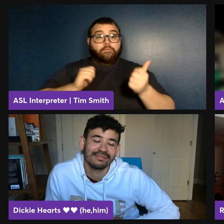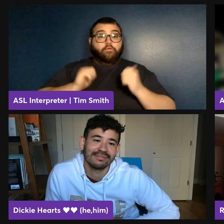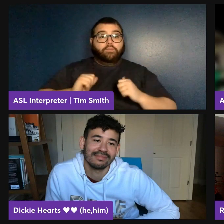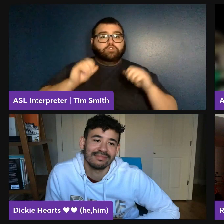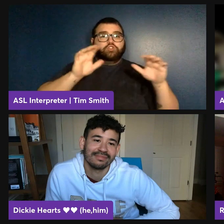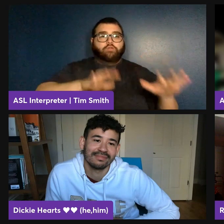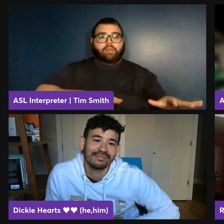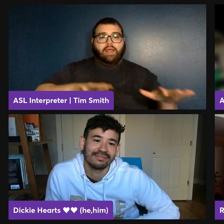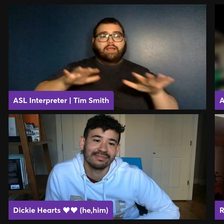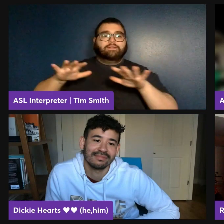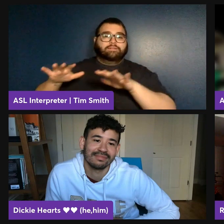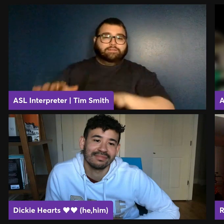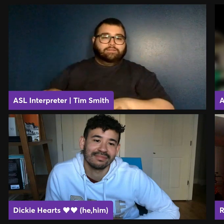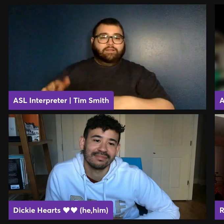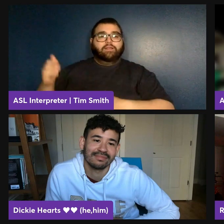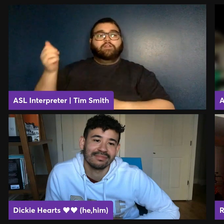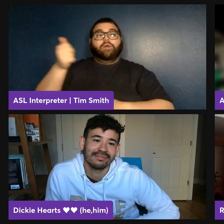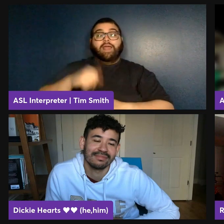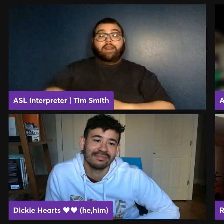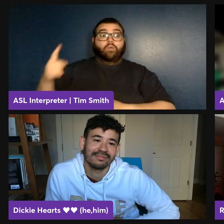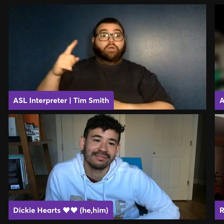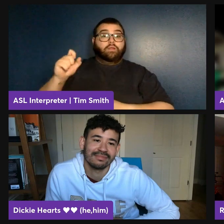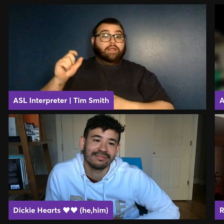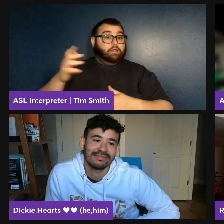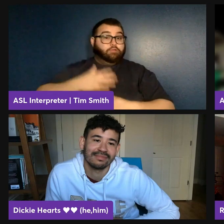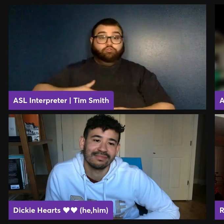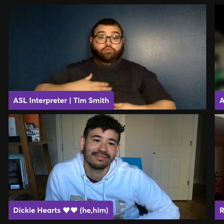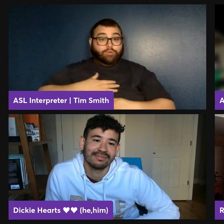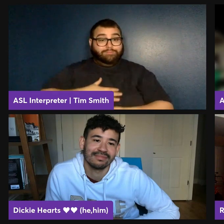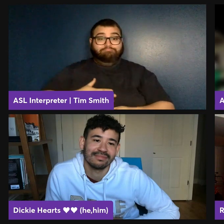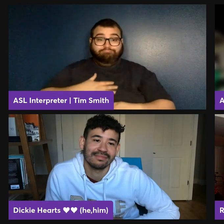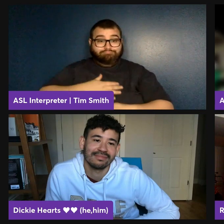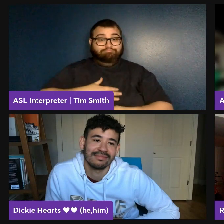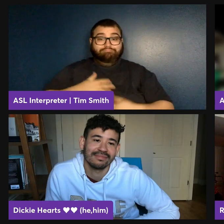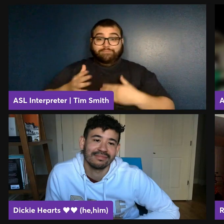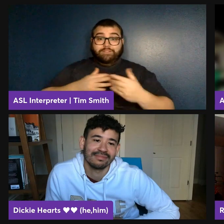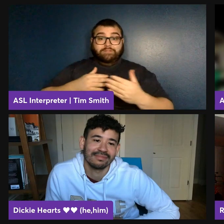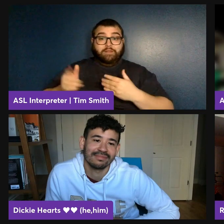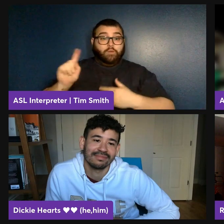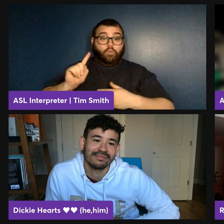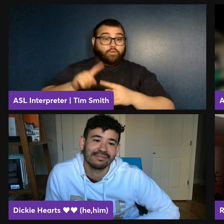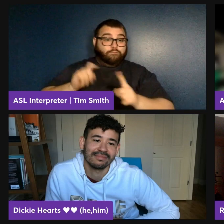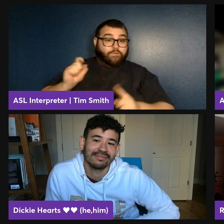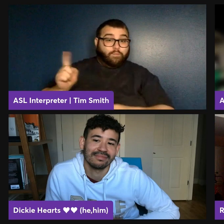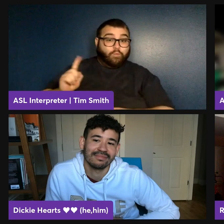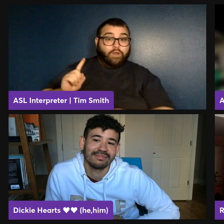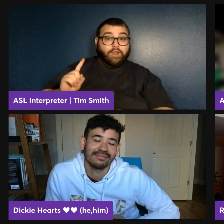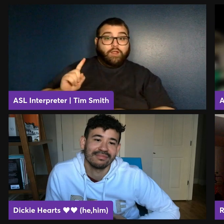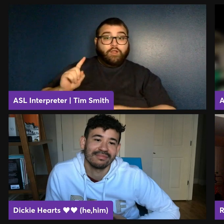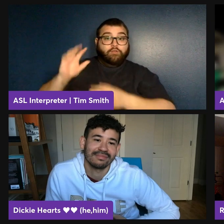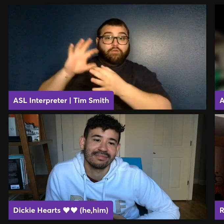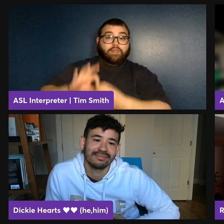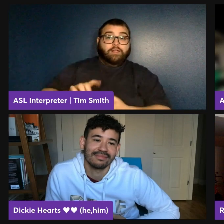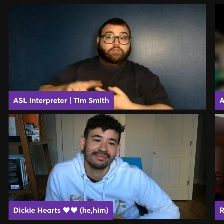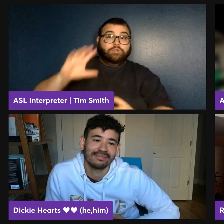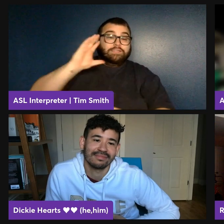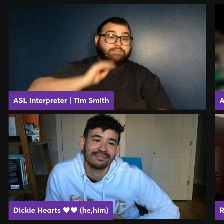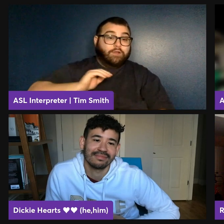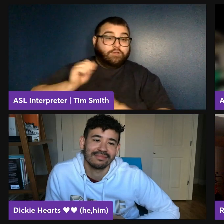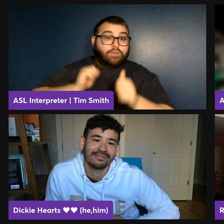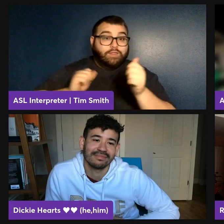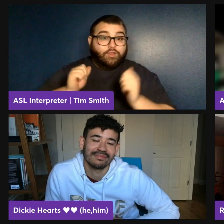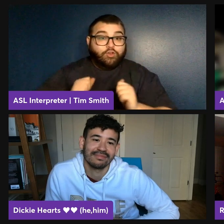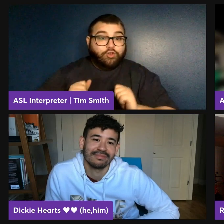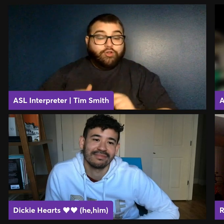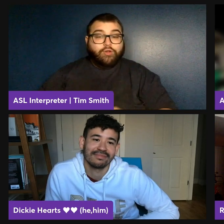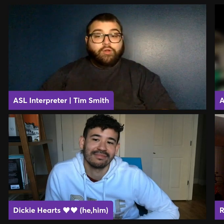that anyone can enjoy them no matter where they are coming from in terms of their experience with theater